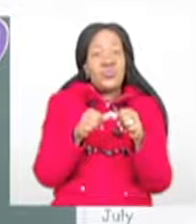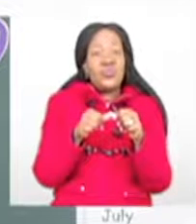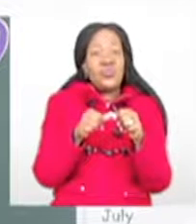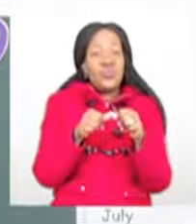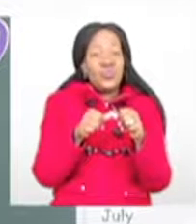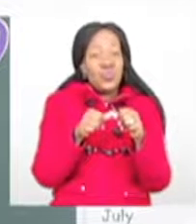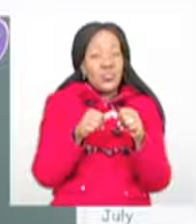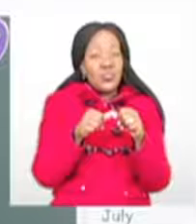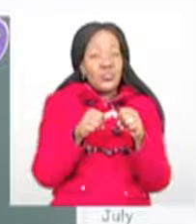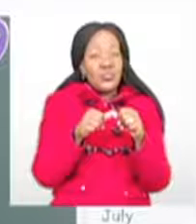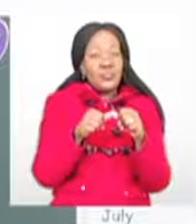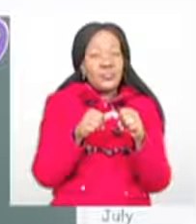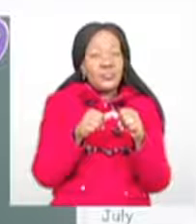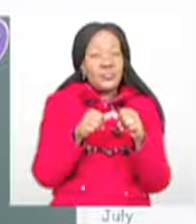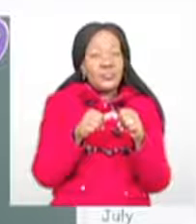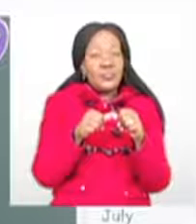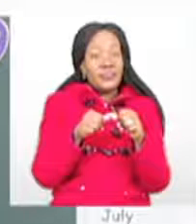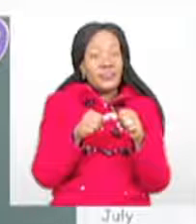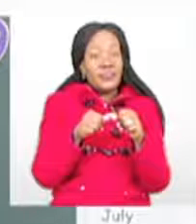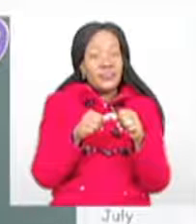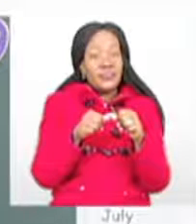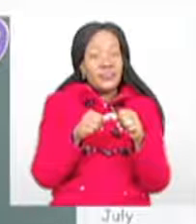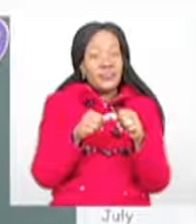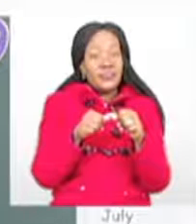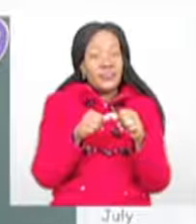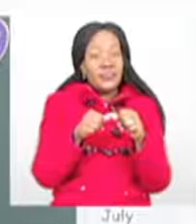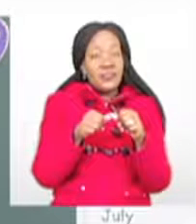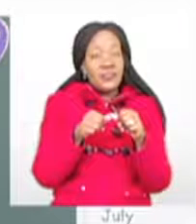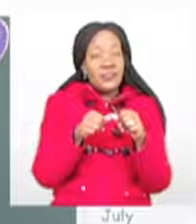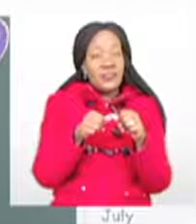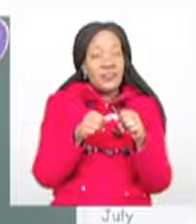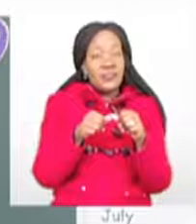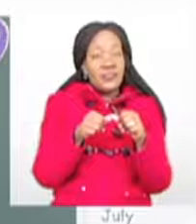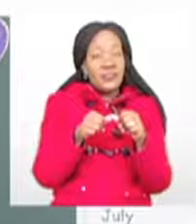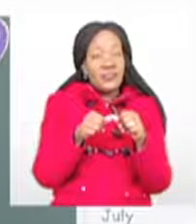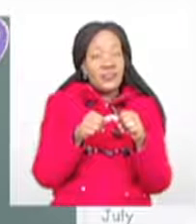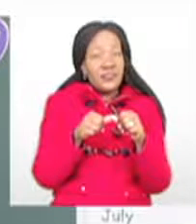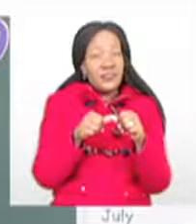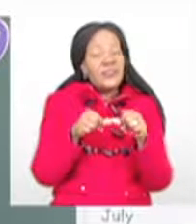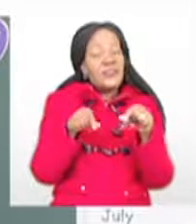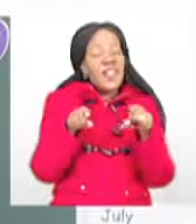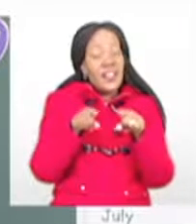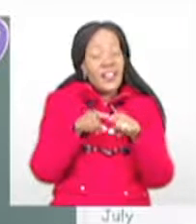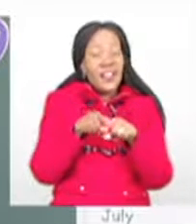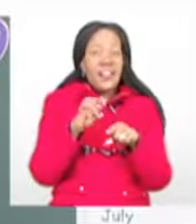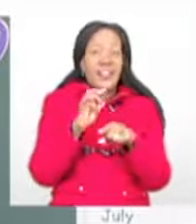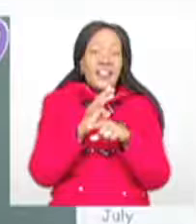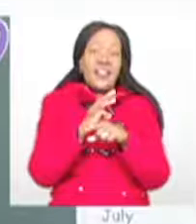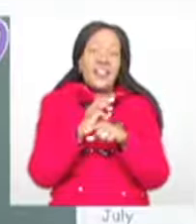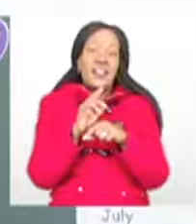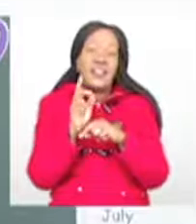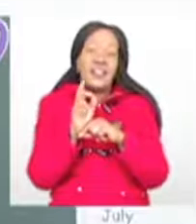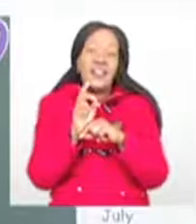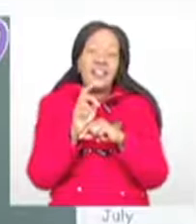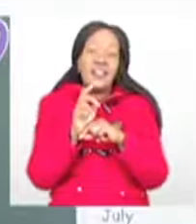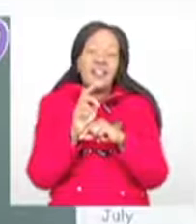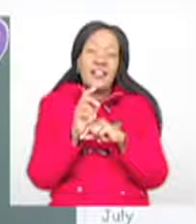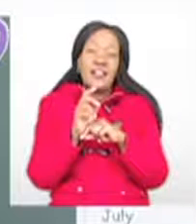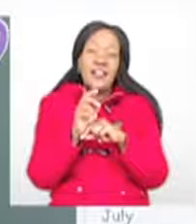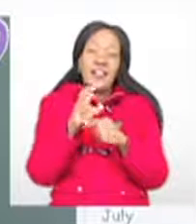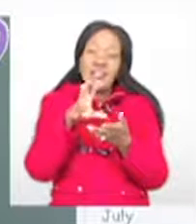There it is, and we need to copy the third shape. So we